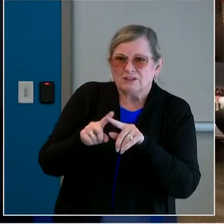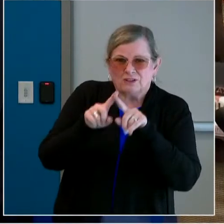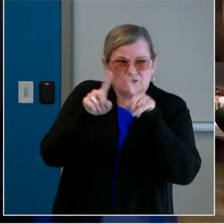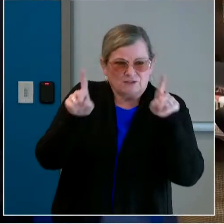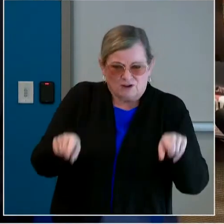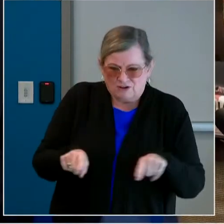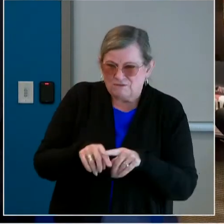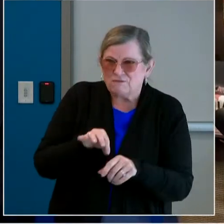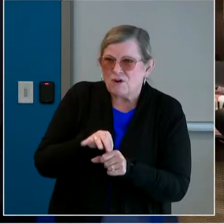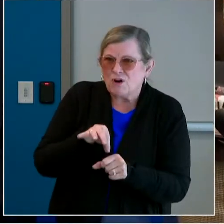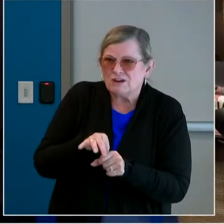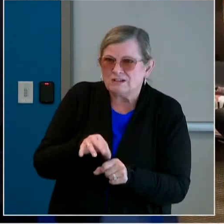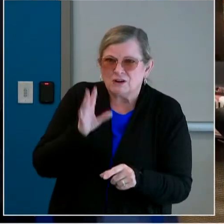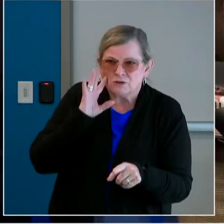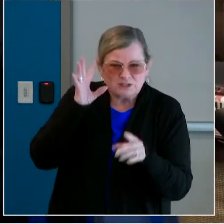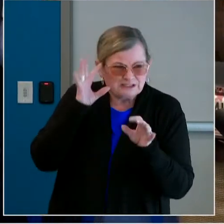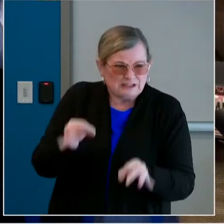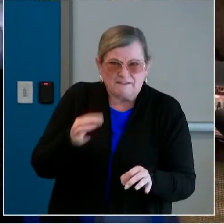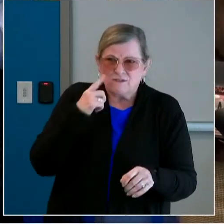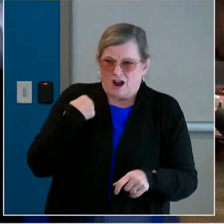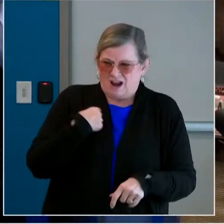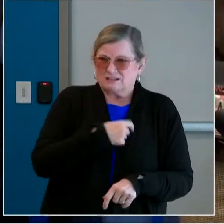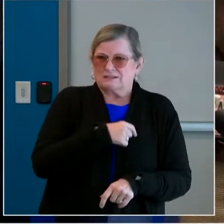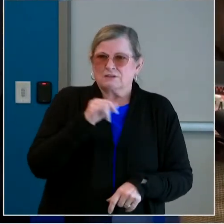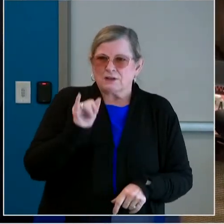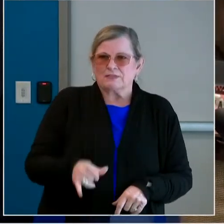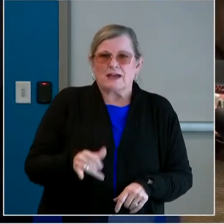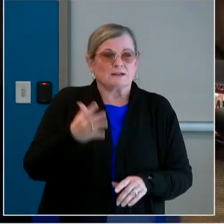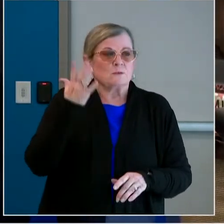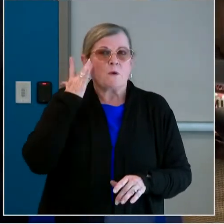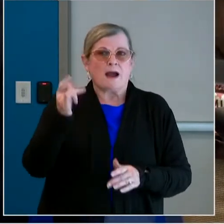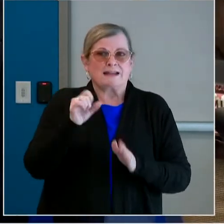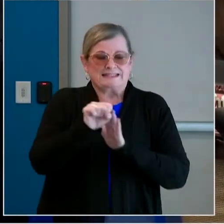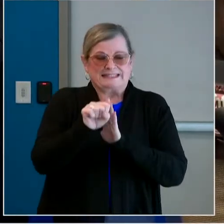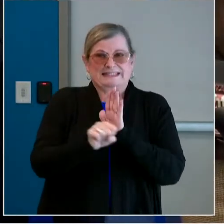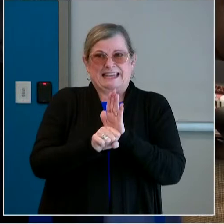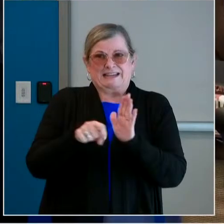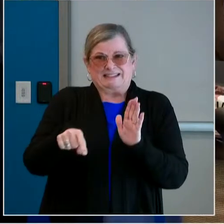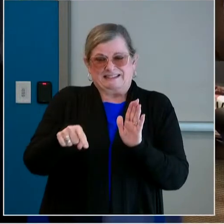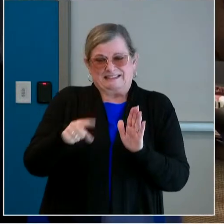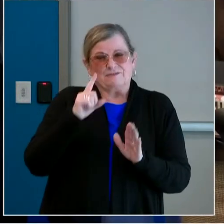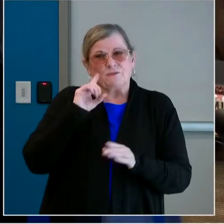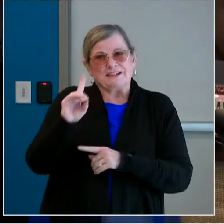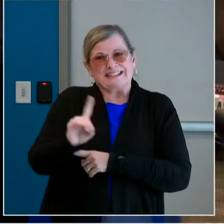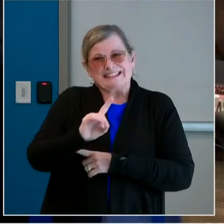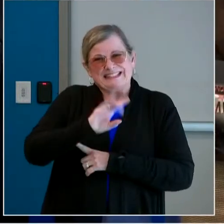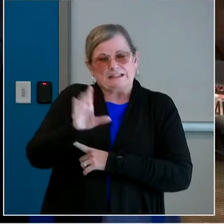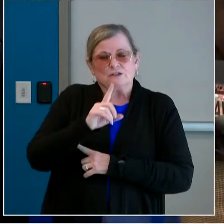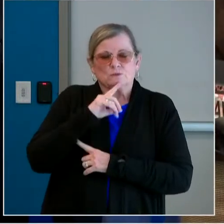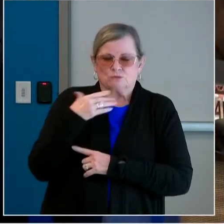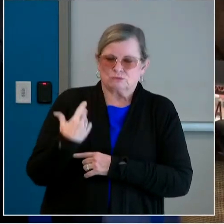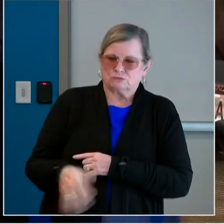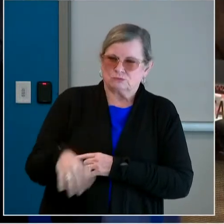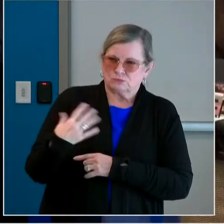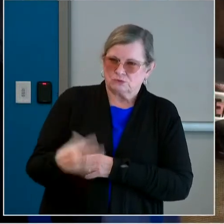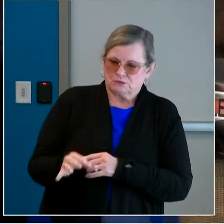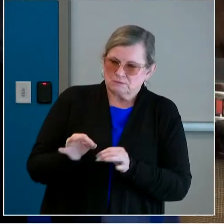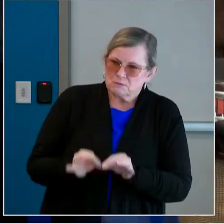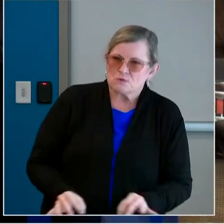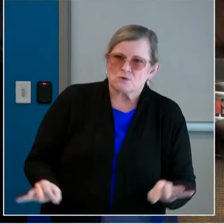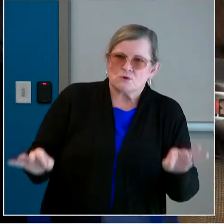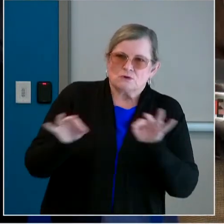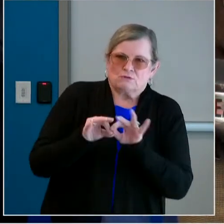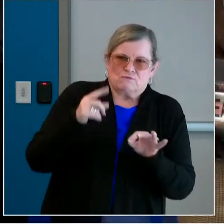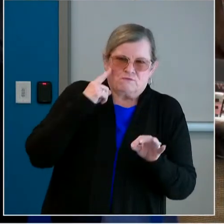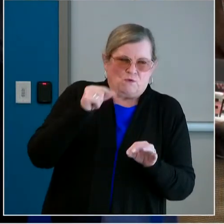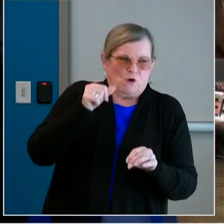we need statehood. It is for every single resident. It's for every single person in D.C., but in particular, it is for the women and girls in D.C. So we all stand